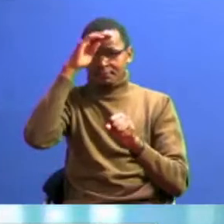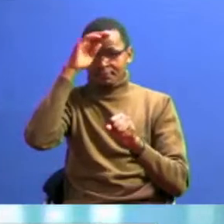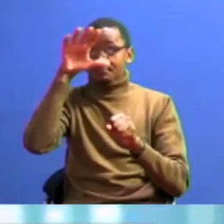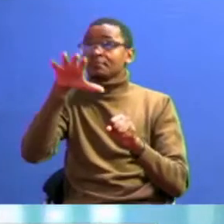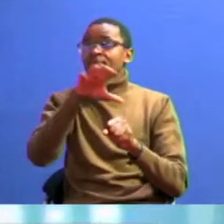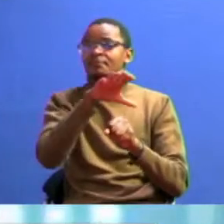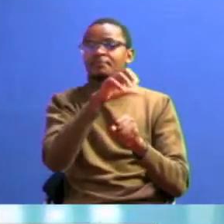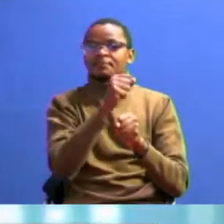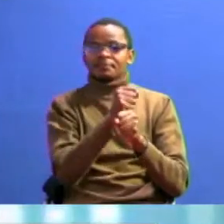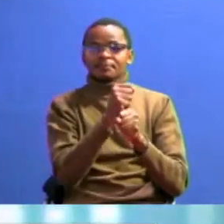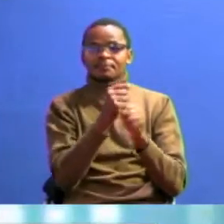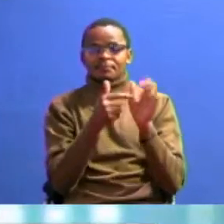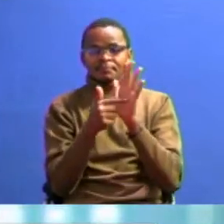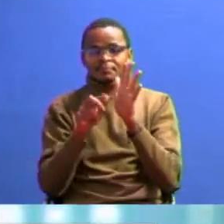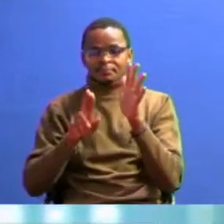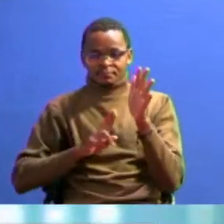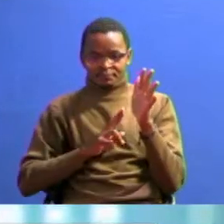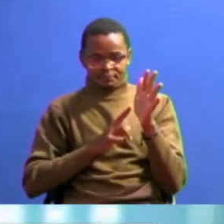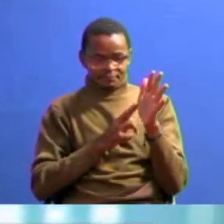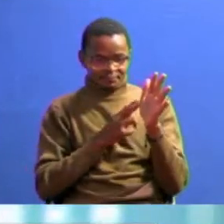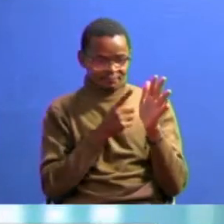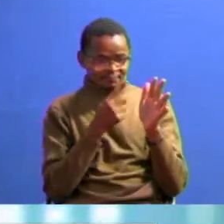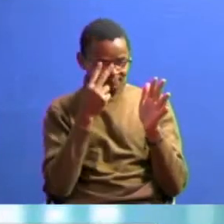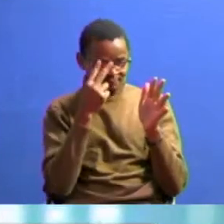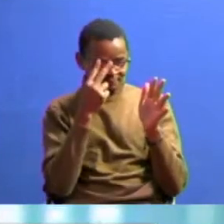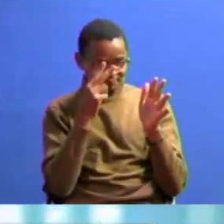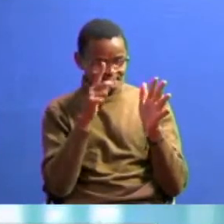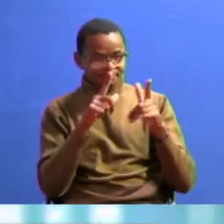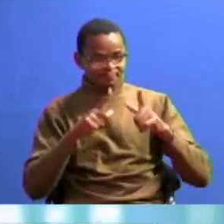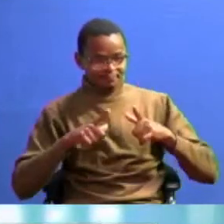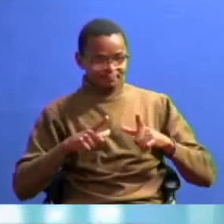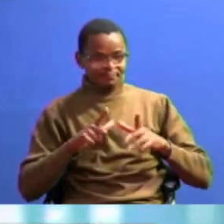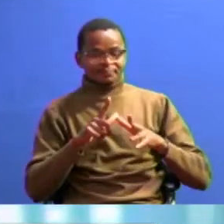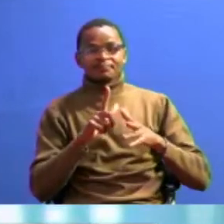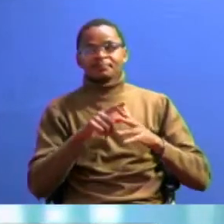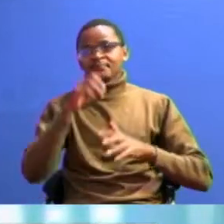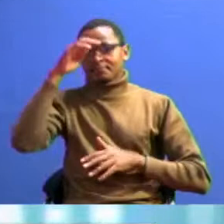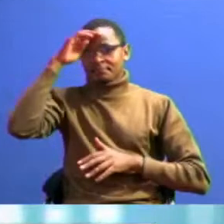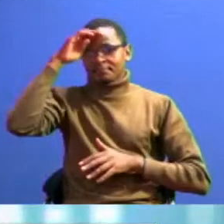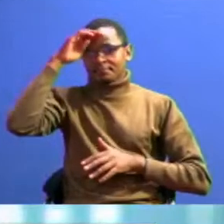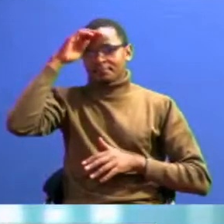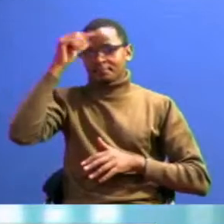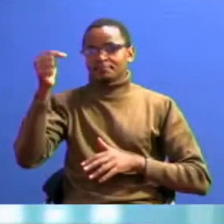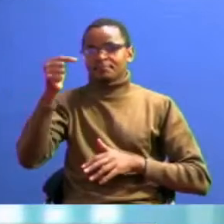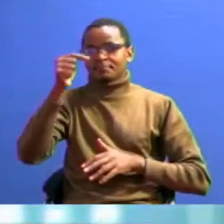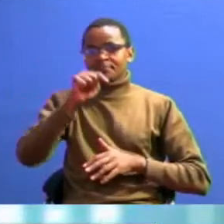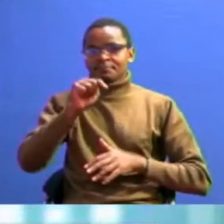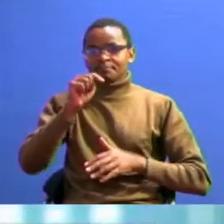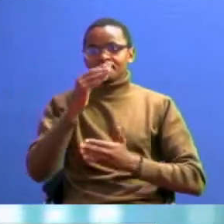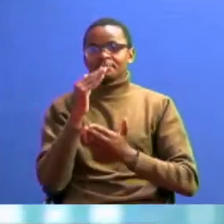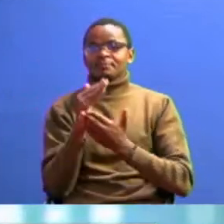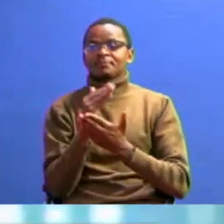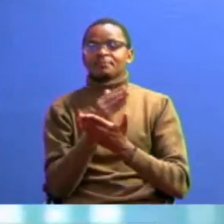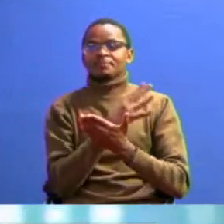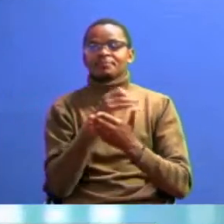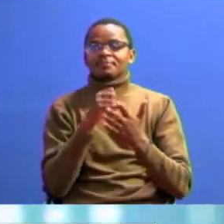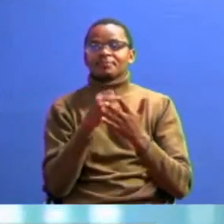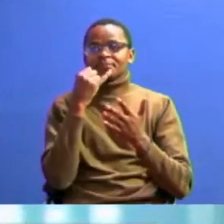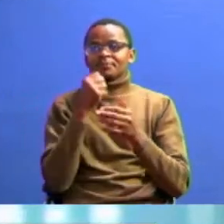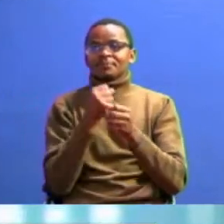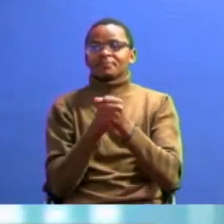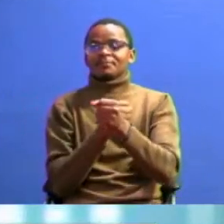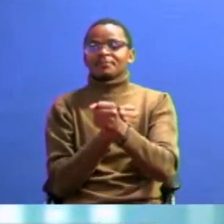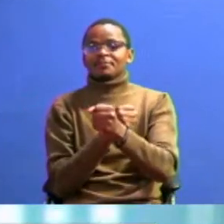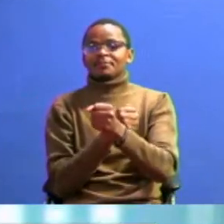do you do? Show us these nice-looking people, and then you show us a bottle of alcohol. You bring this nice program, and it is sponsored by an